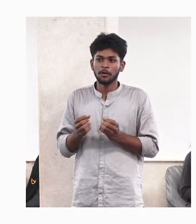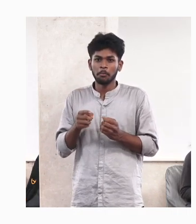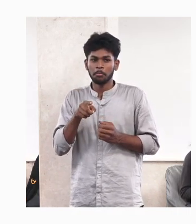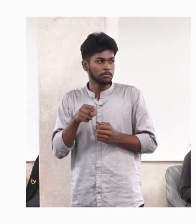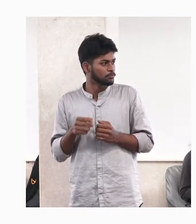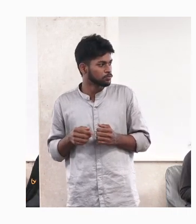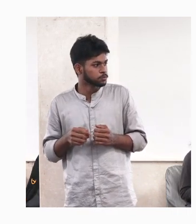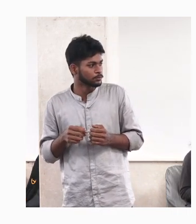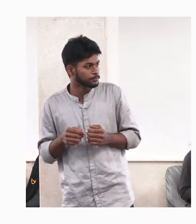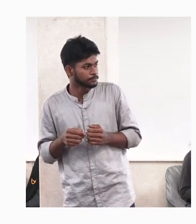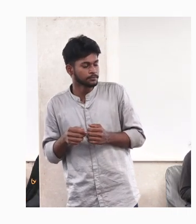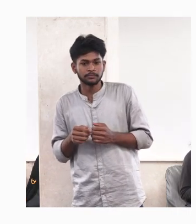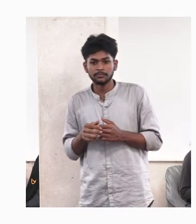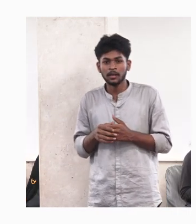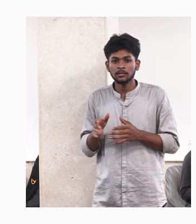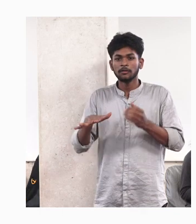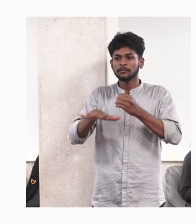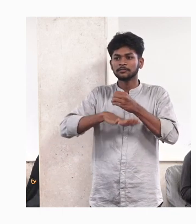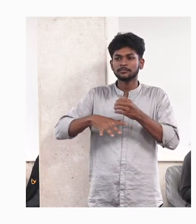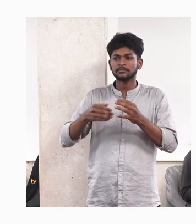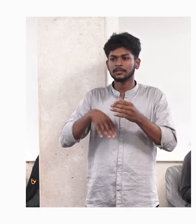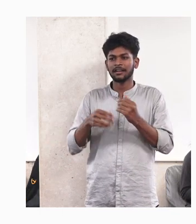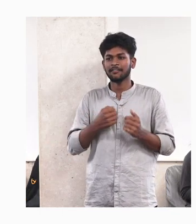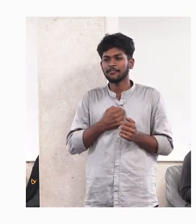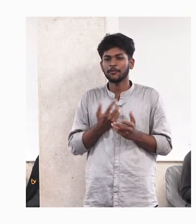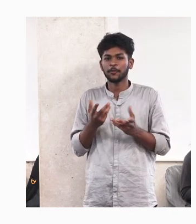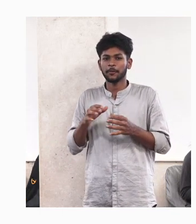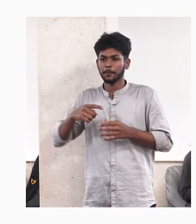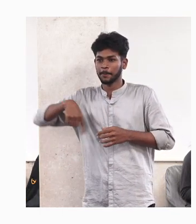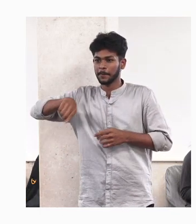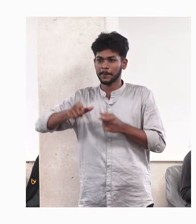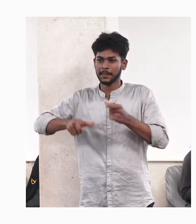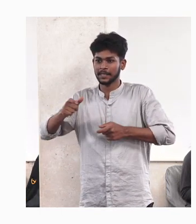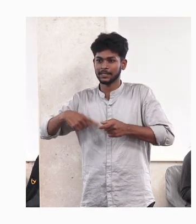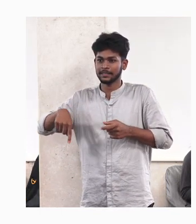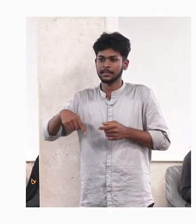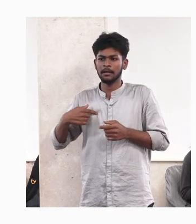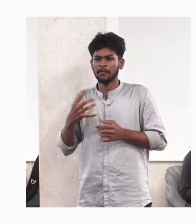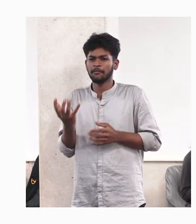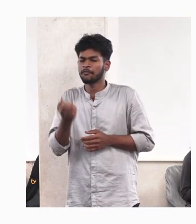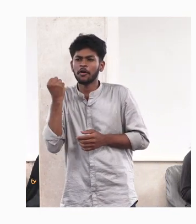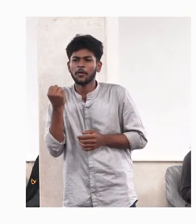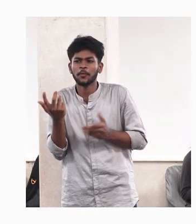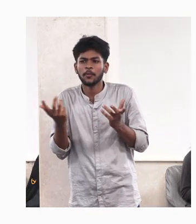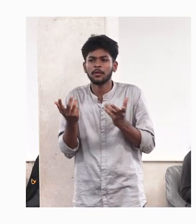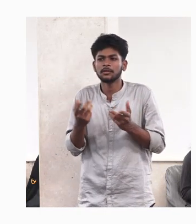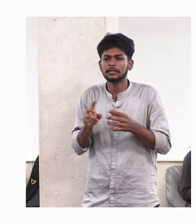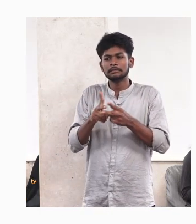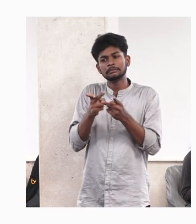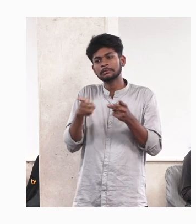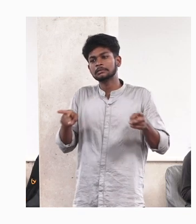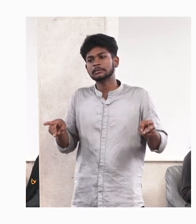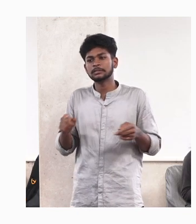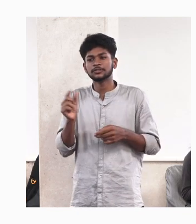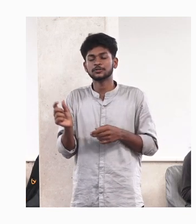present into the community. For me, for us in Trieste, what we found different and